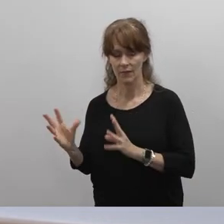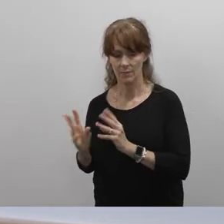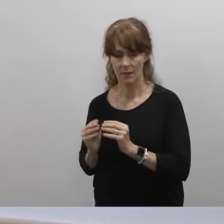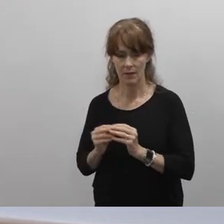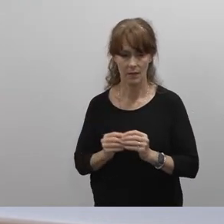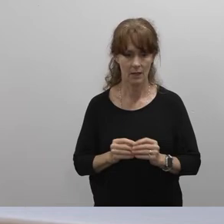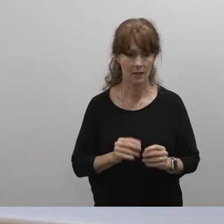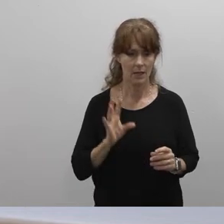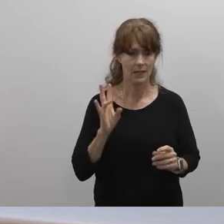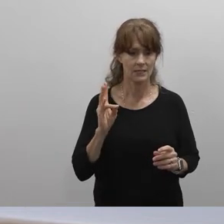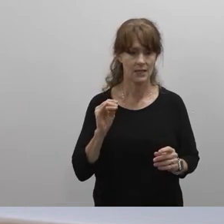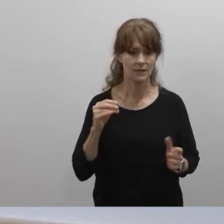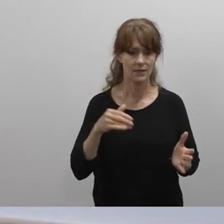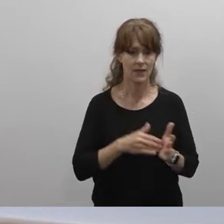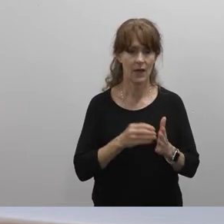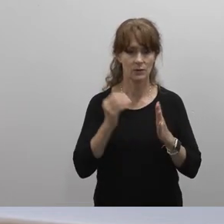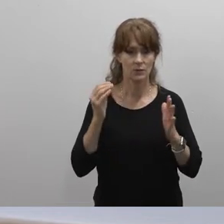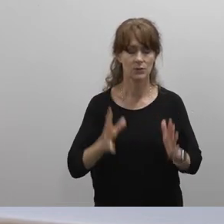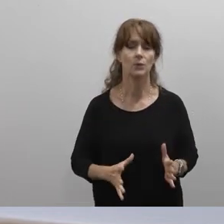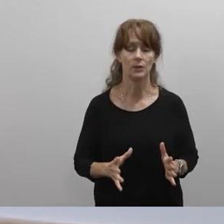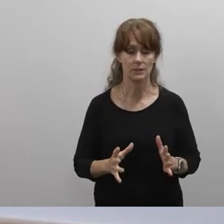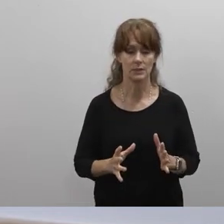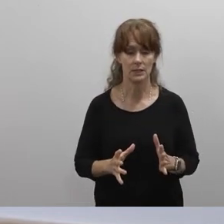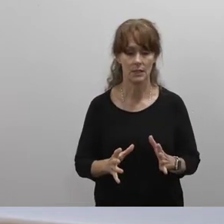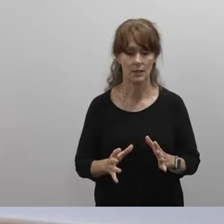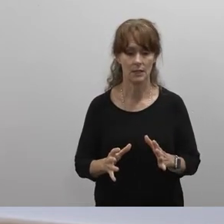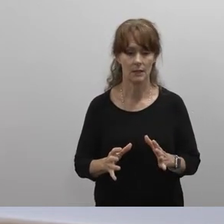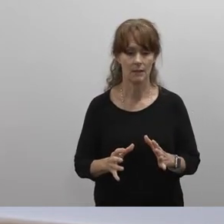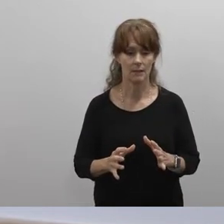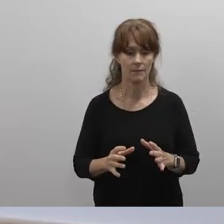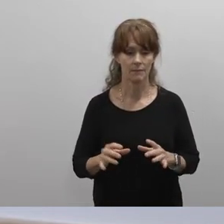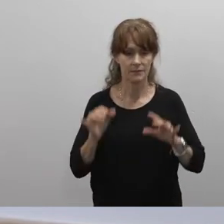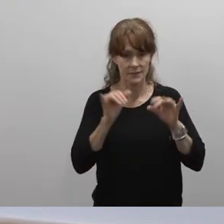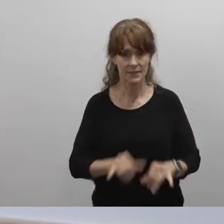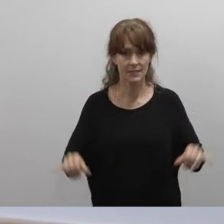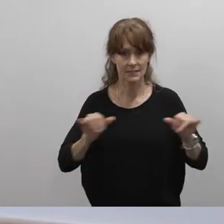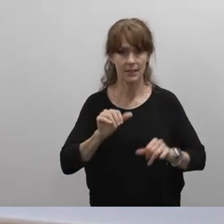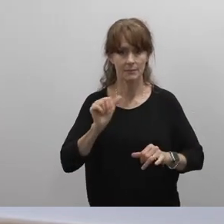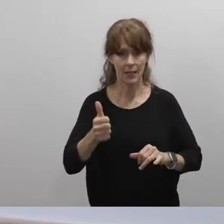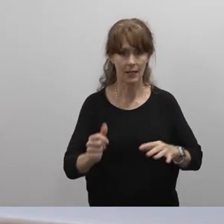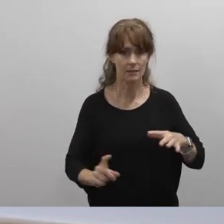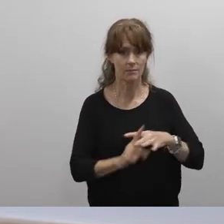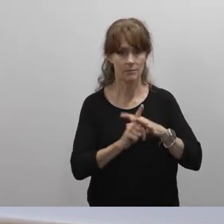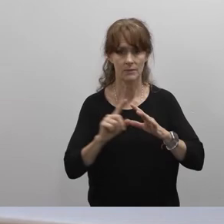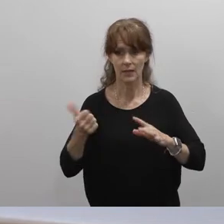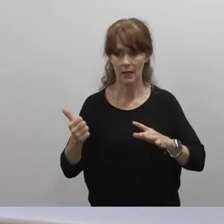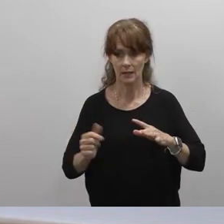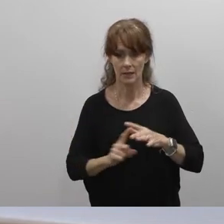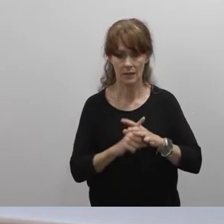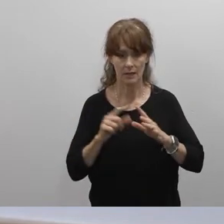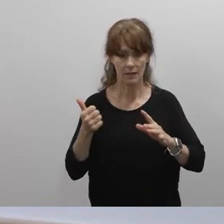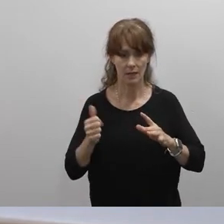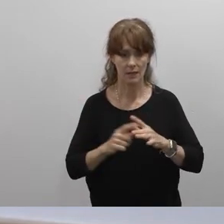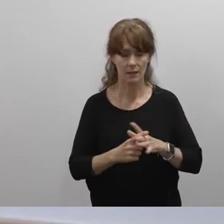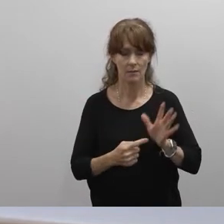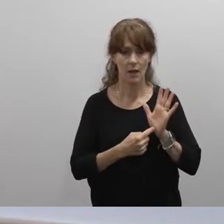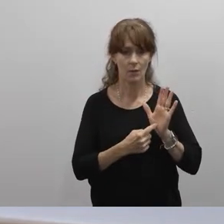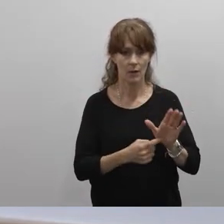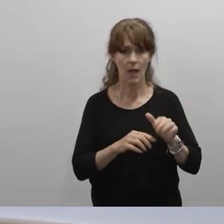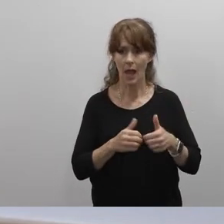have 70,000 students, and the same 10 would show up. And I thought, that's not very